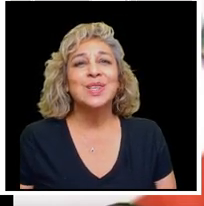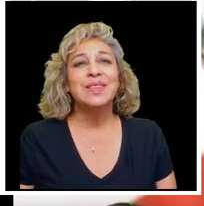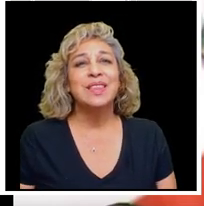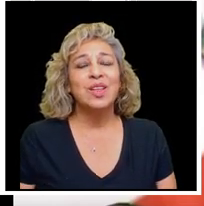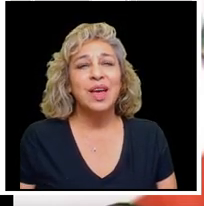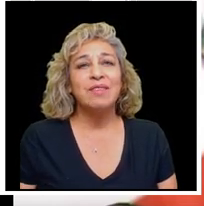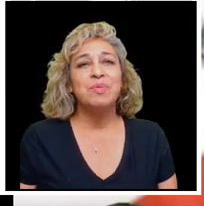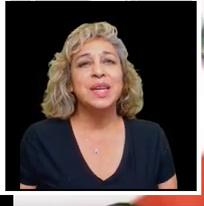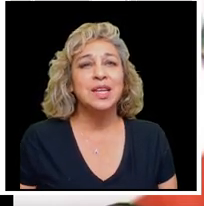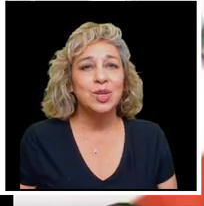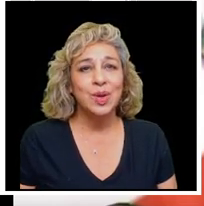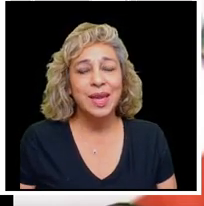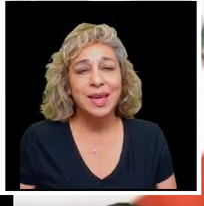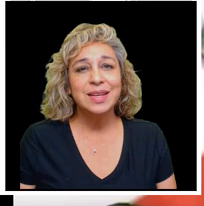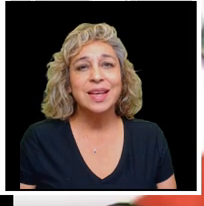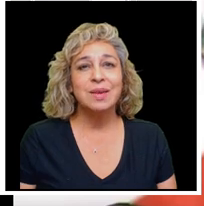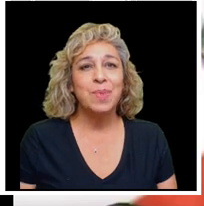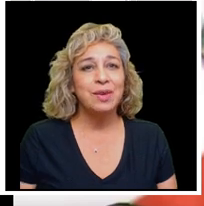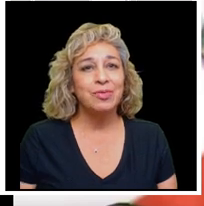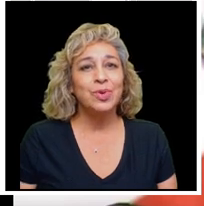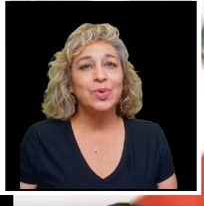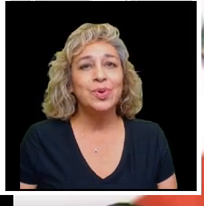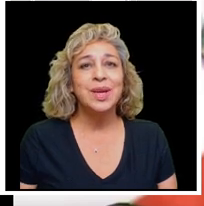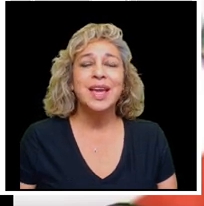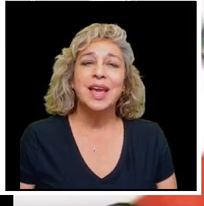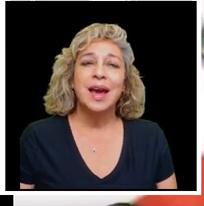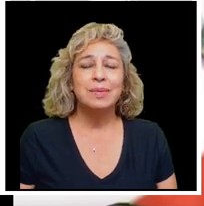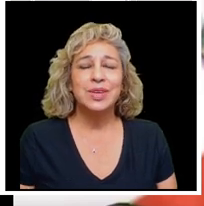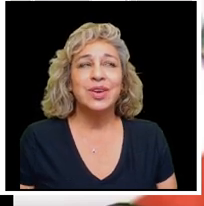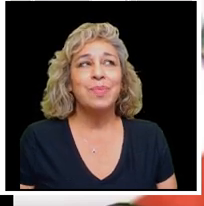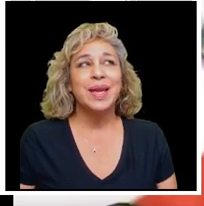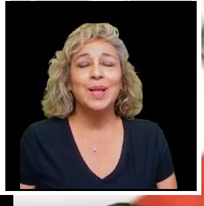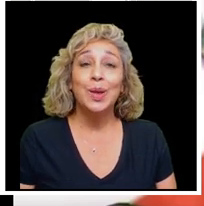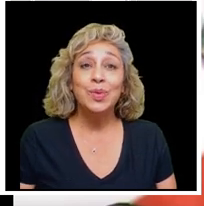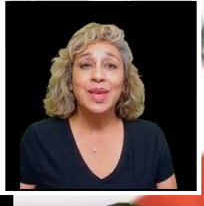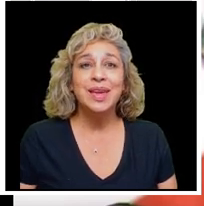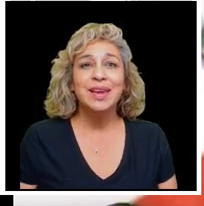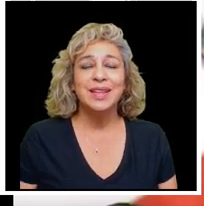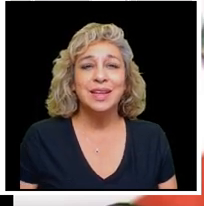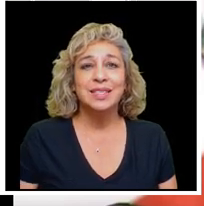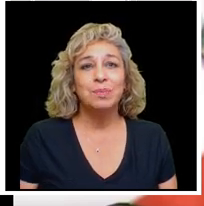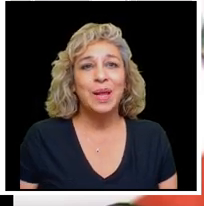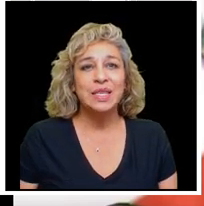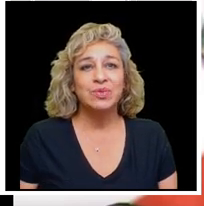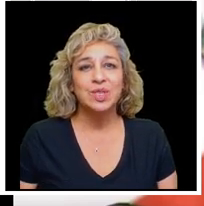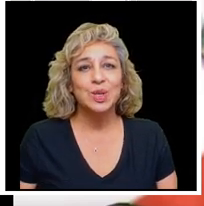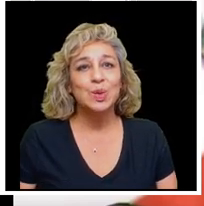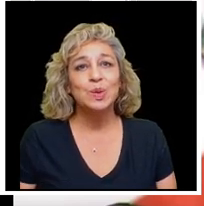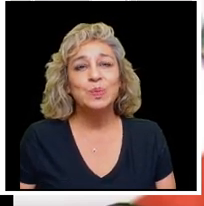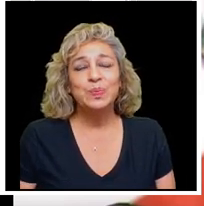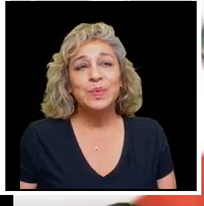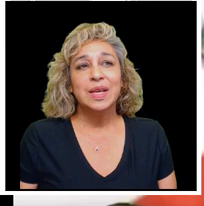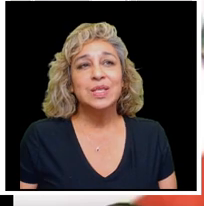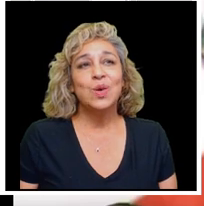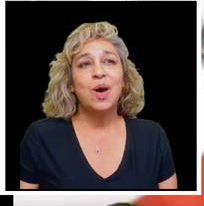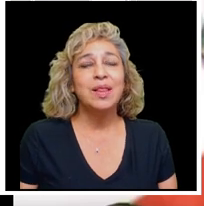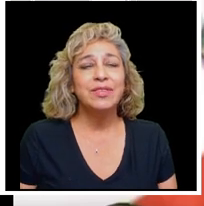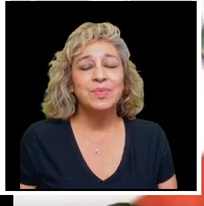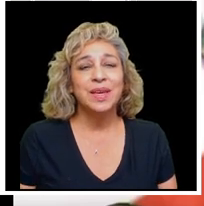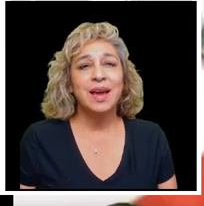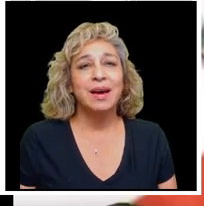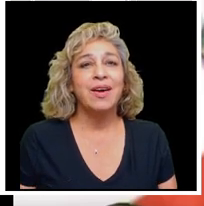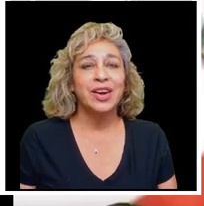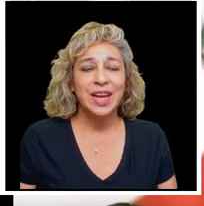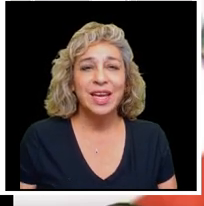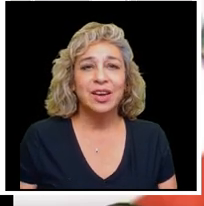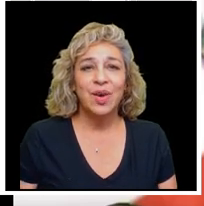so that they'll have money to eat and buy food I'm sorry buy clothing and it supplies for school so all